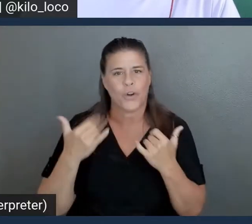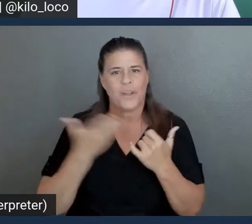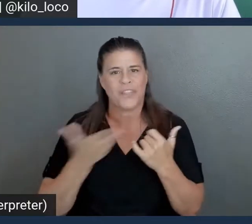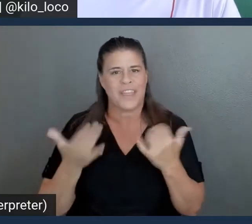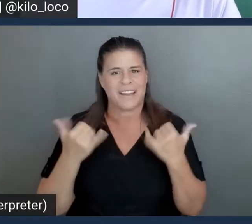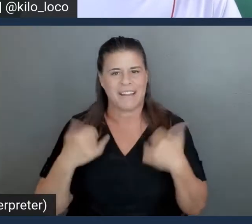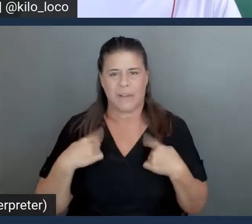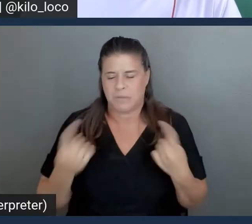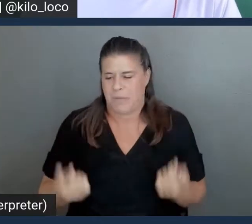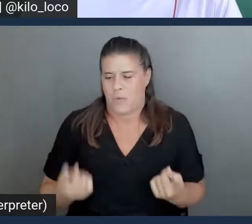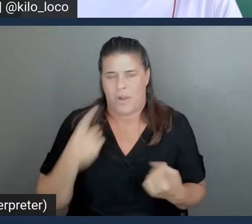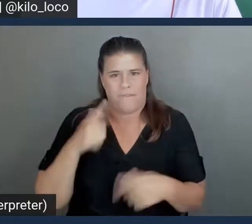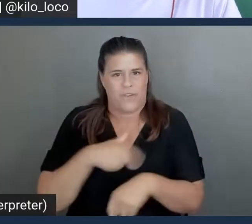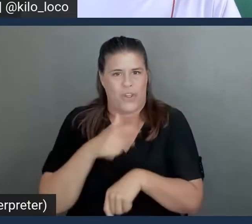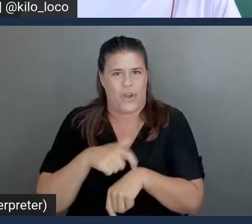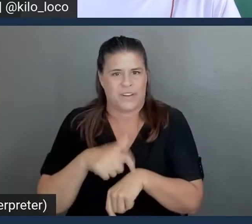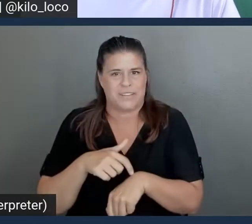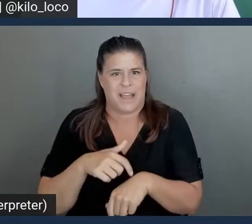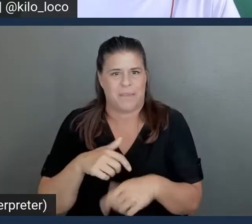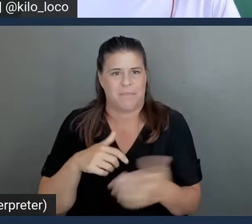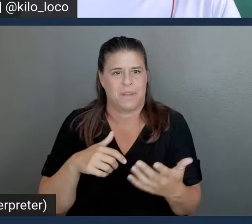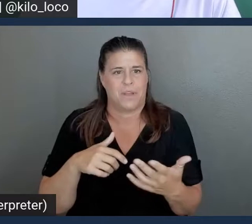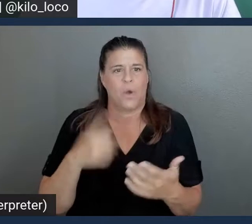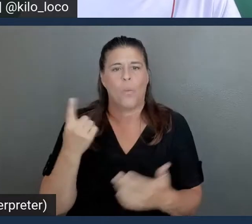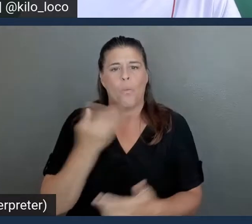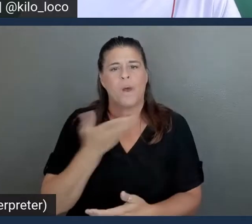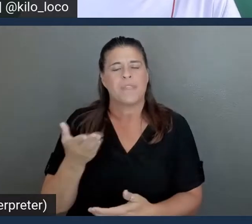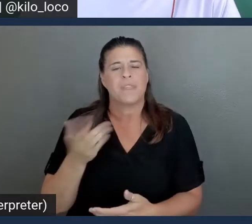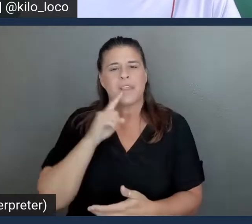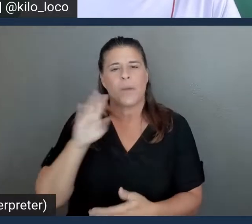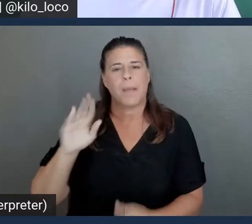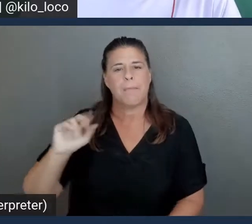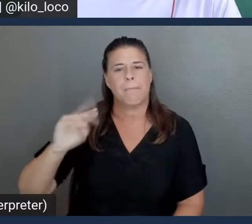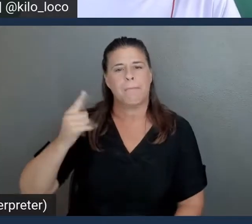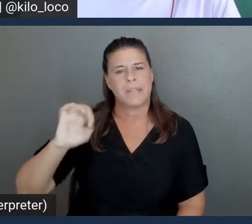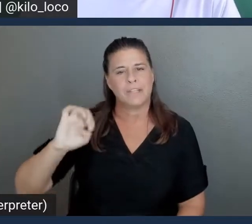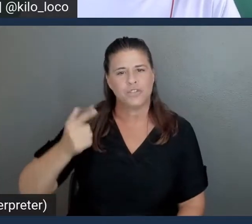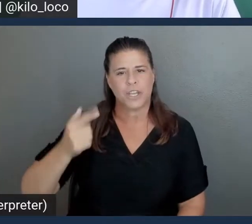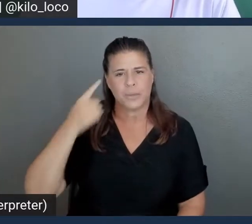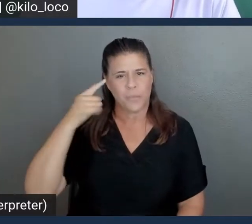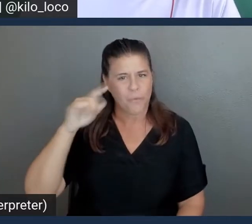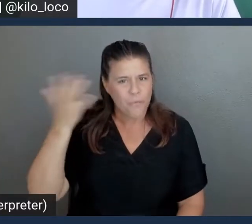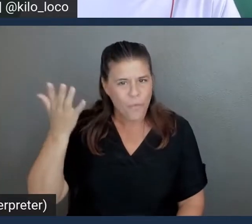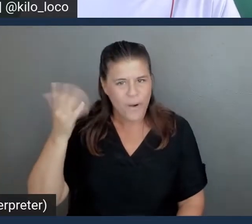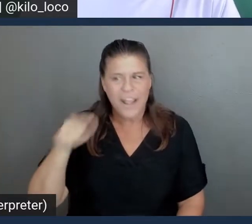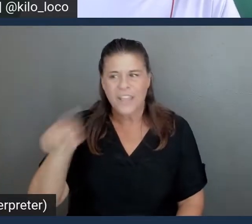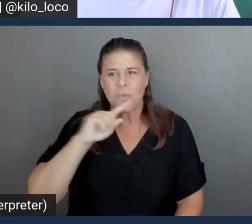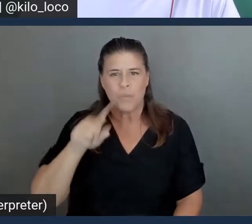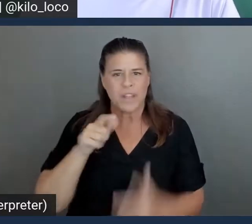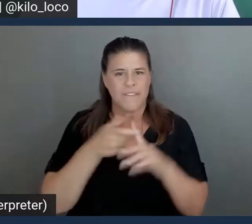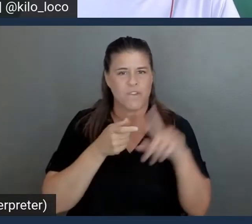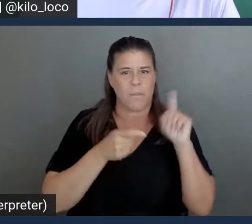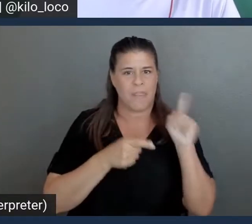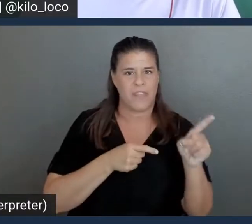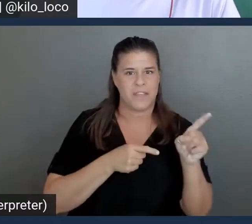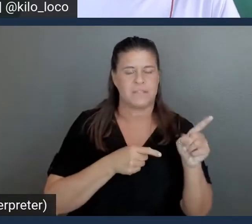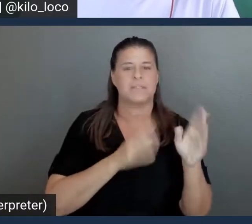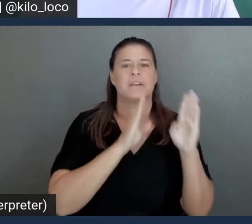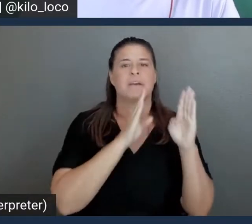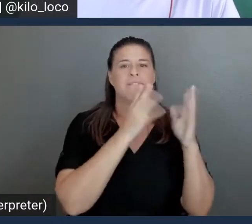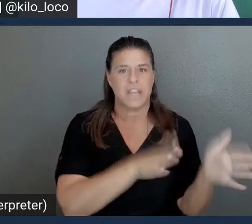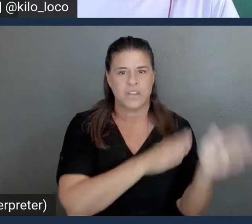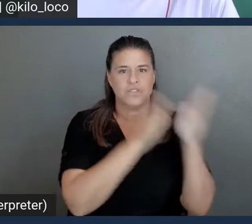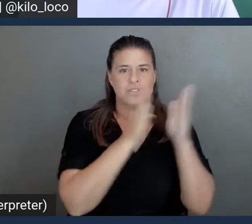been around for quite a long time. One of the things that makes binging is that ability to go from episode to episode to